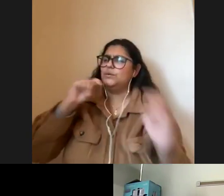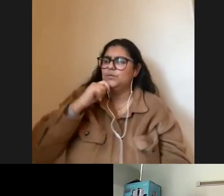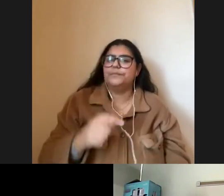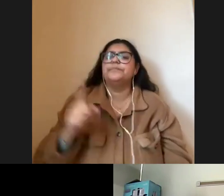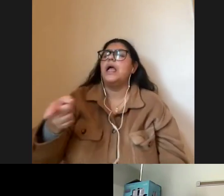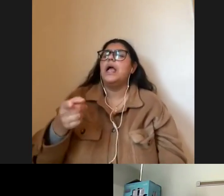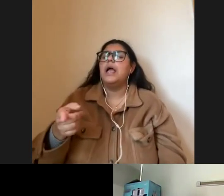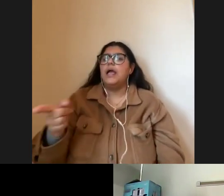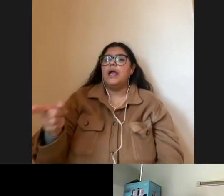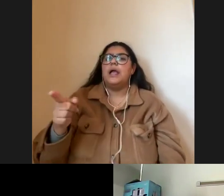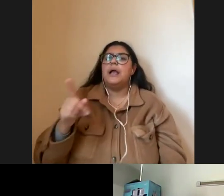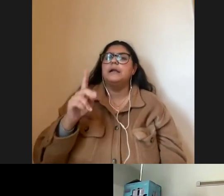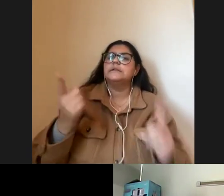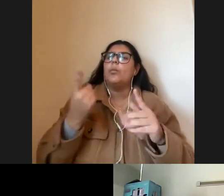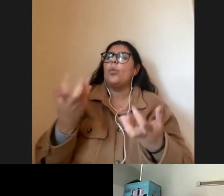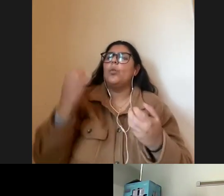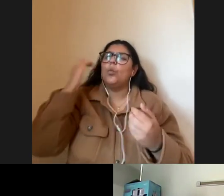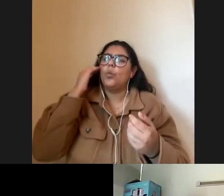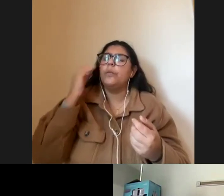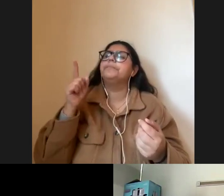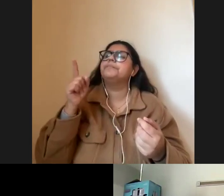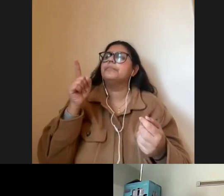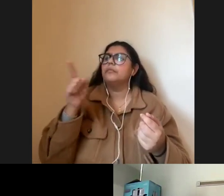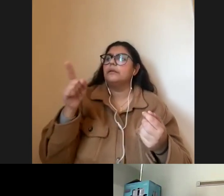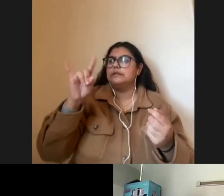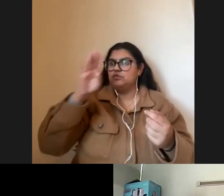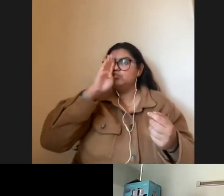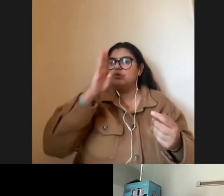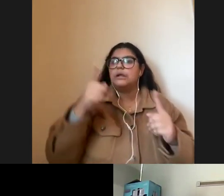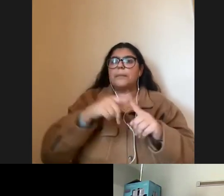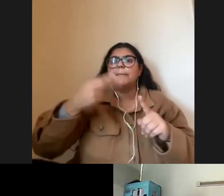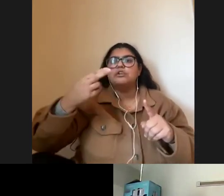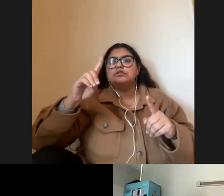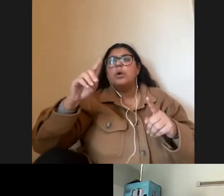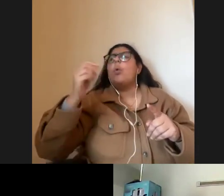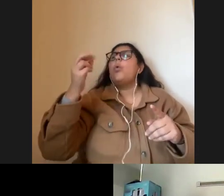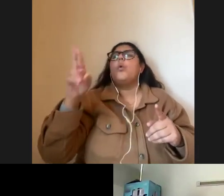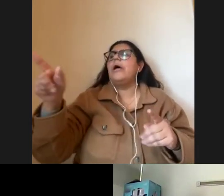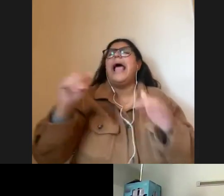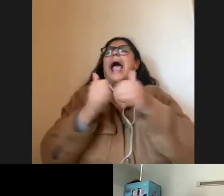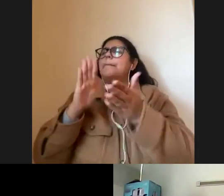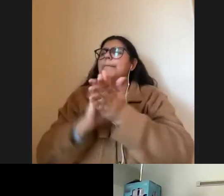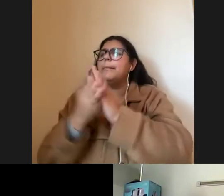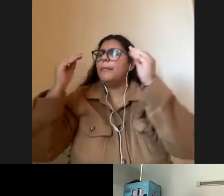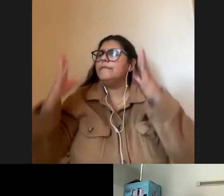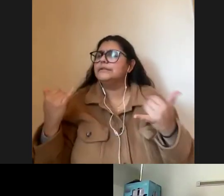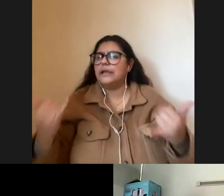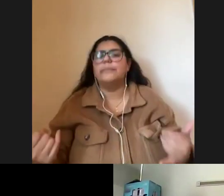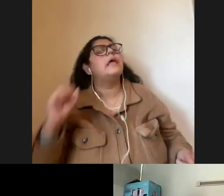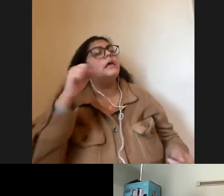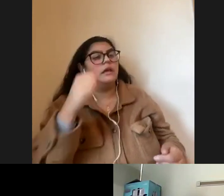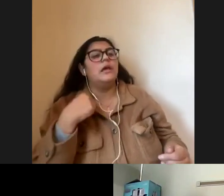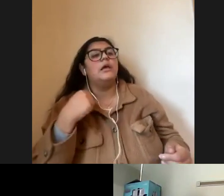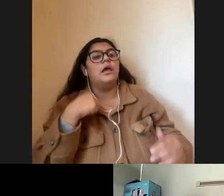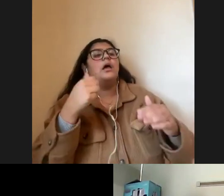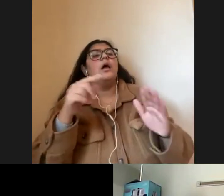you go straight into your PhD? Like, what was your path to becoming the professor you are now? Yeah, so I finished undergrad in 4 years